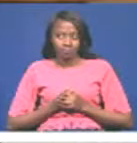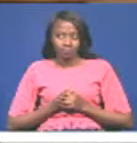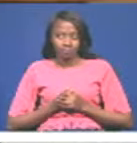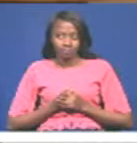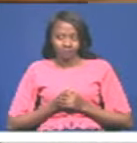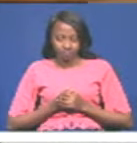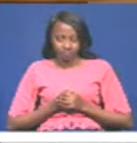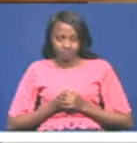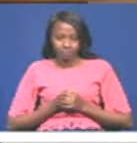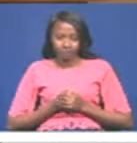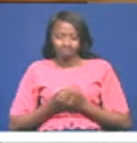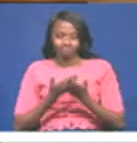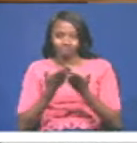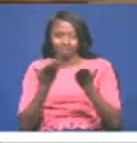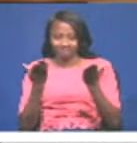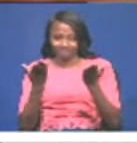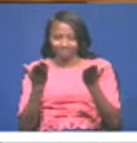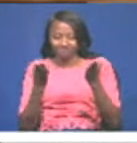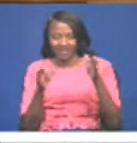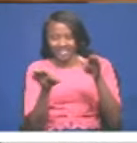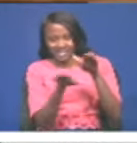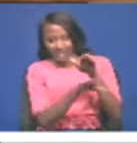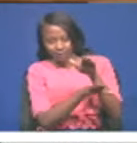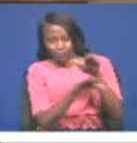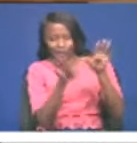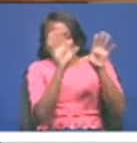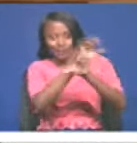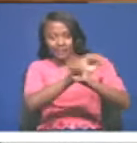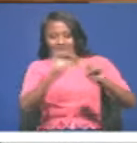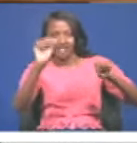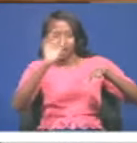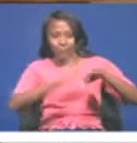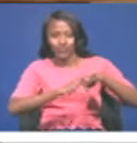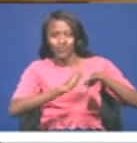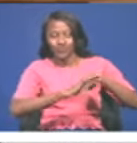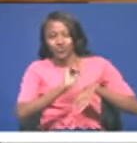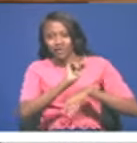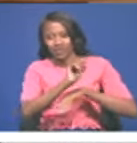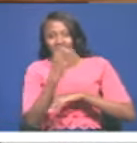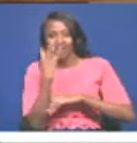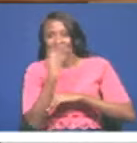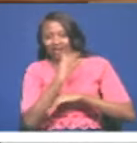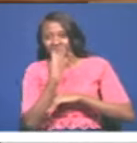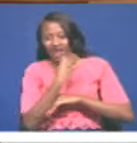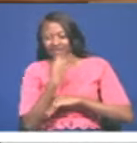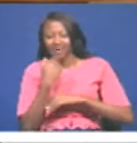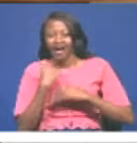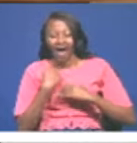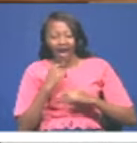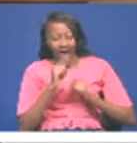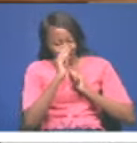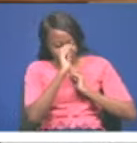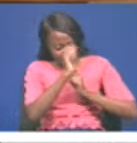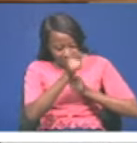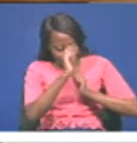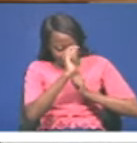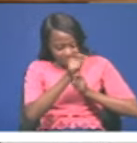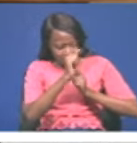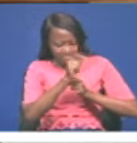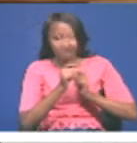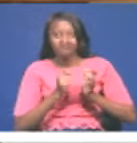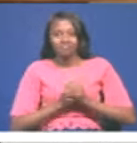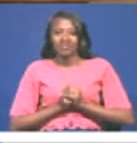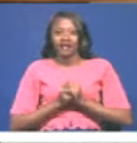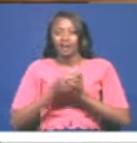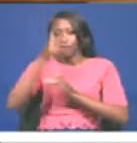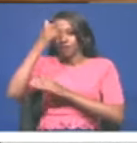My good deputy Rigathi Gachagua, who I have a lot of regard for standing with